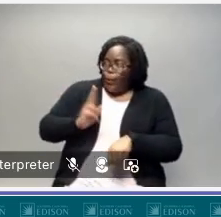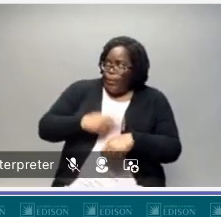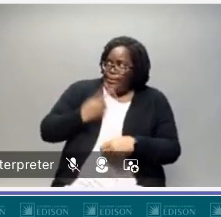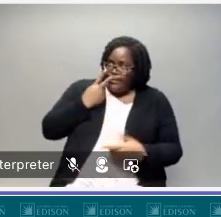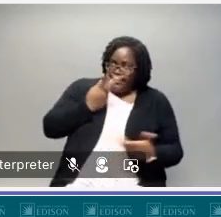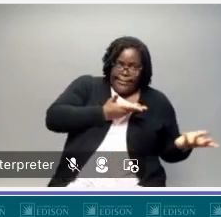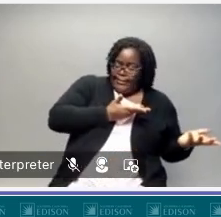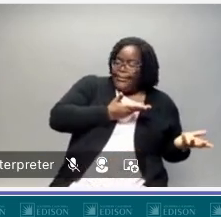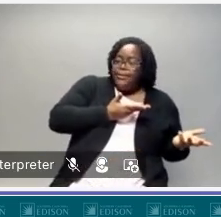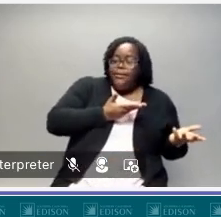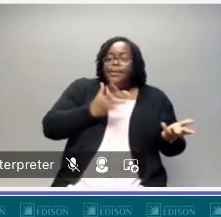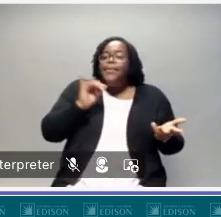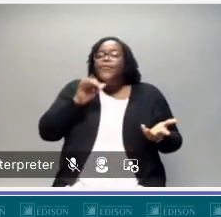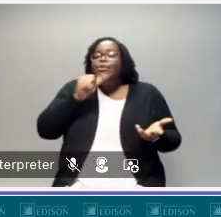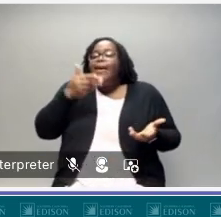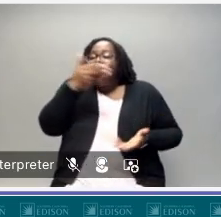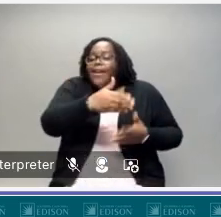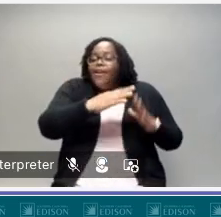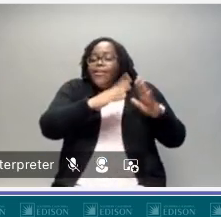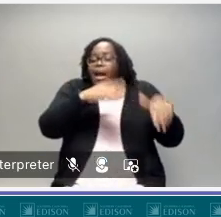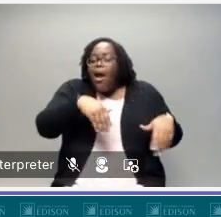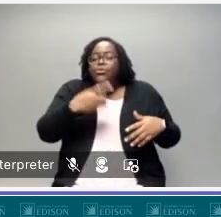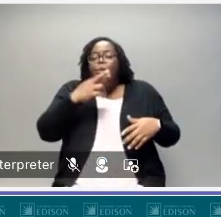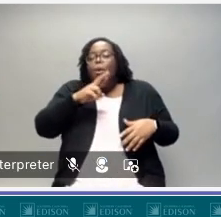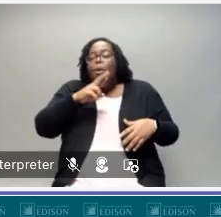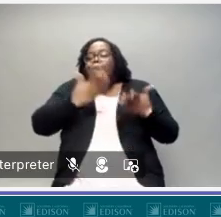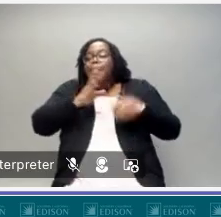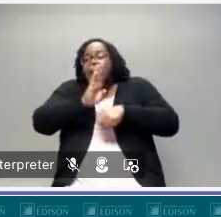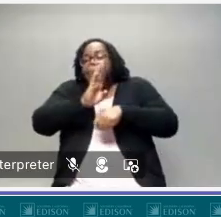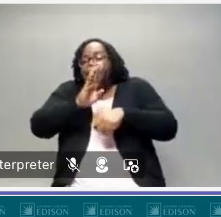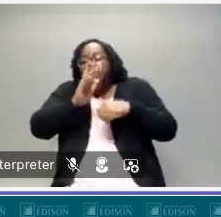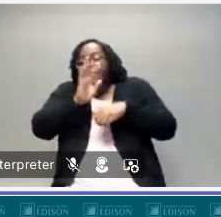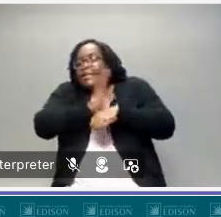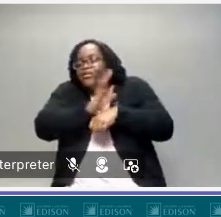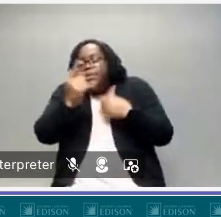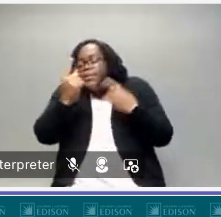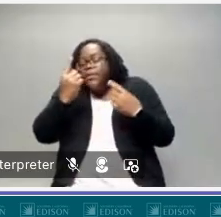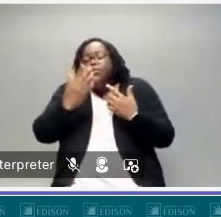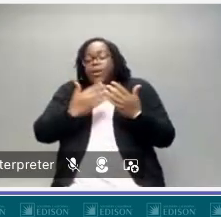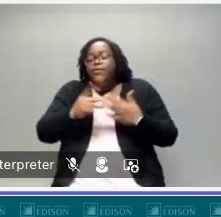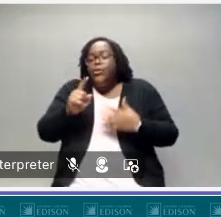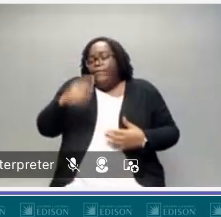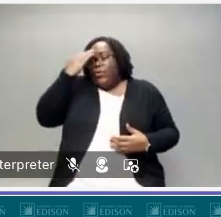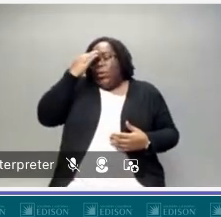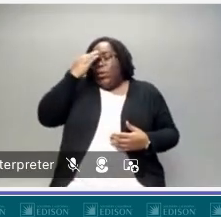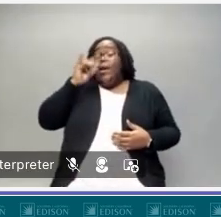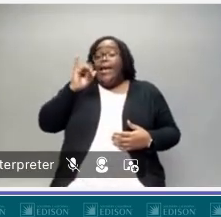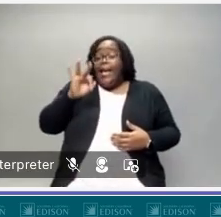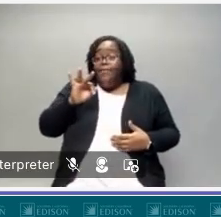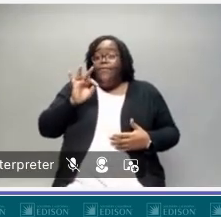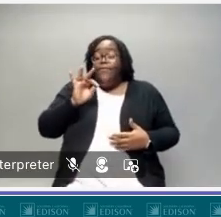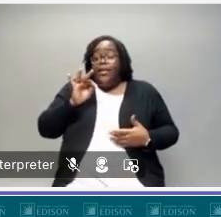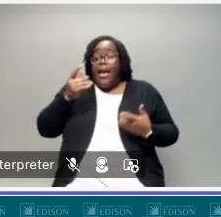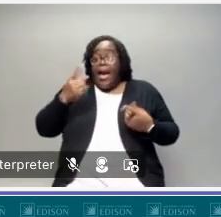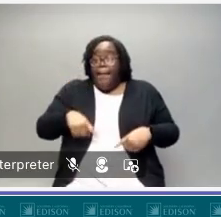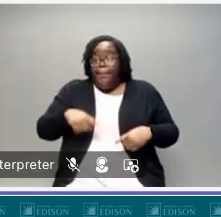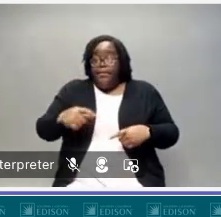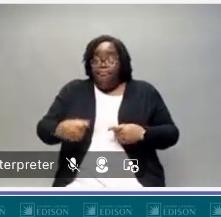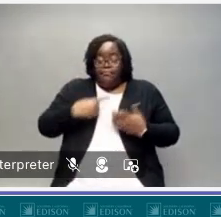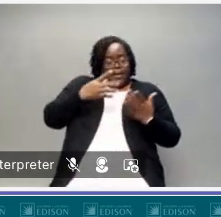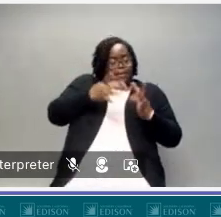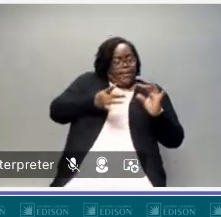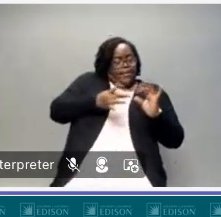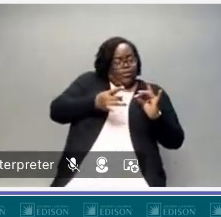then or if it's not a residence, you might need to know that. And then the other thing is, if your power doesn't go back on, please call the outage in, because it means that there's some